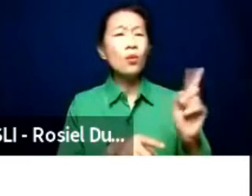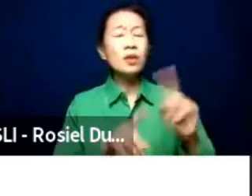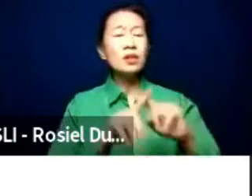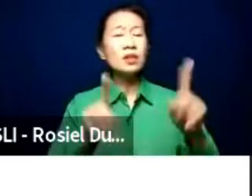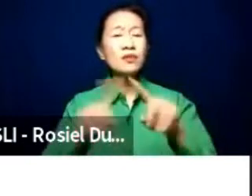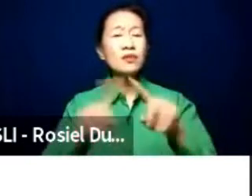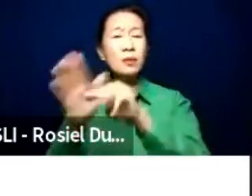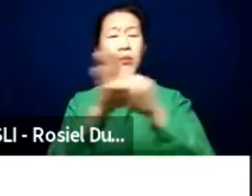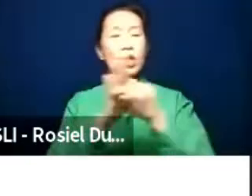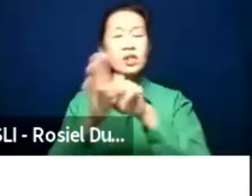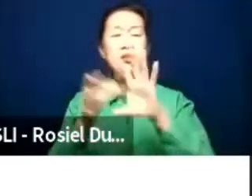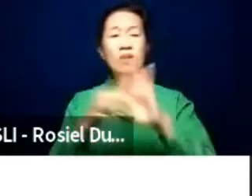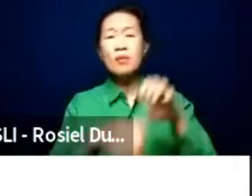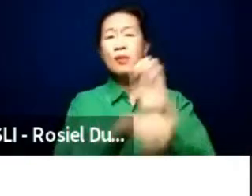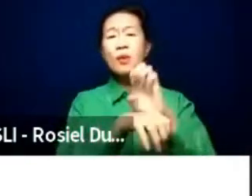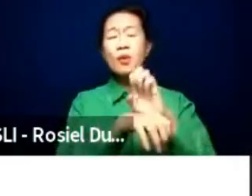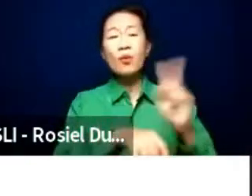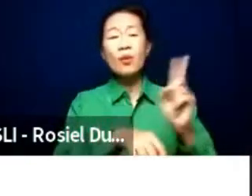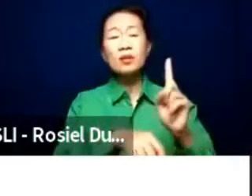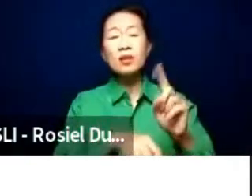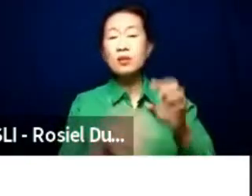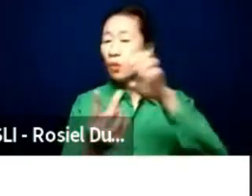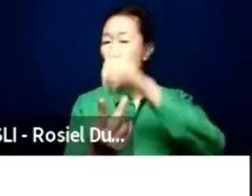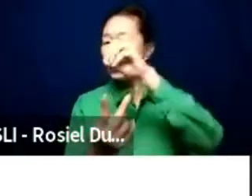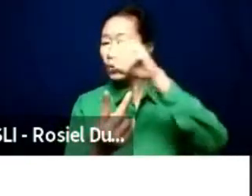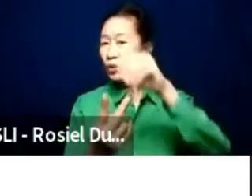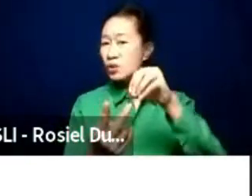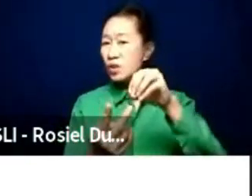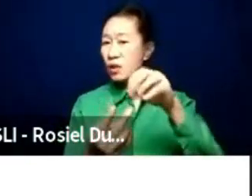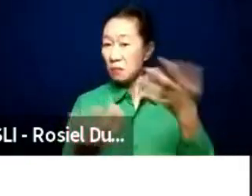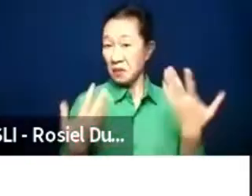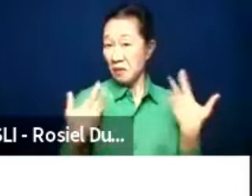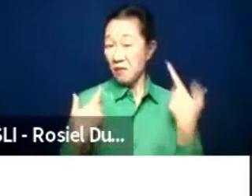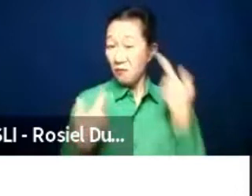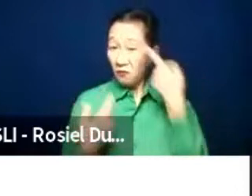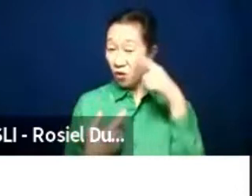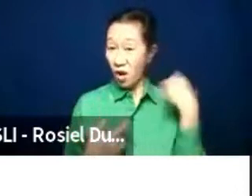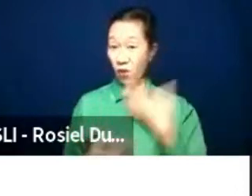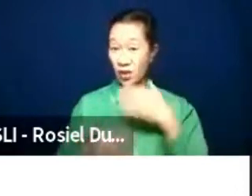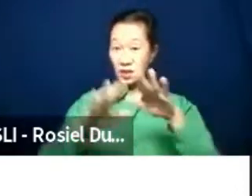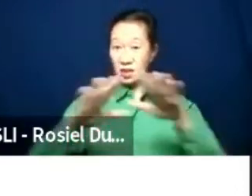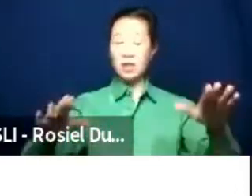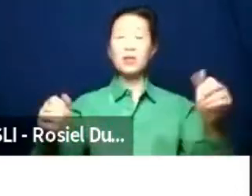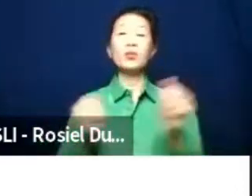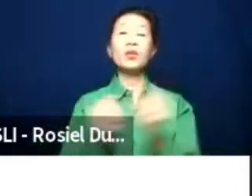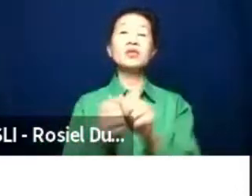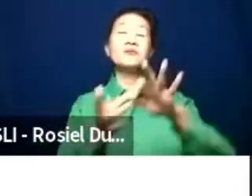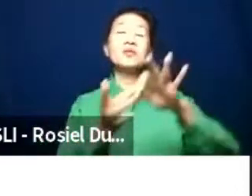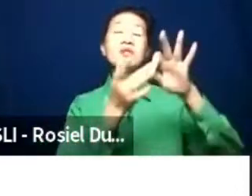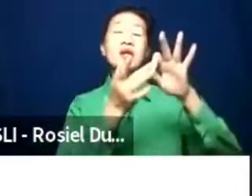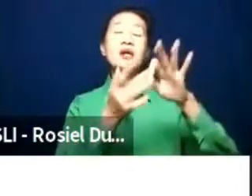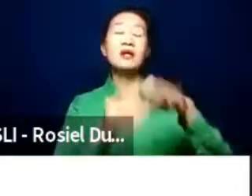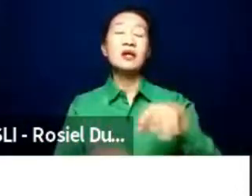of employment? Ano yung options na available para sa mga anak natin with special needs,